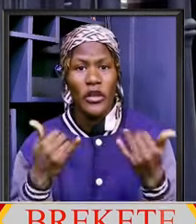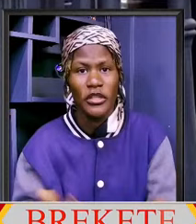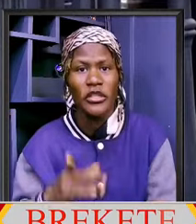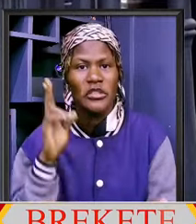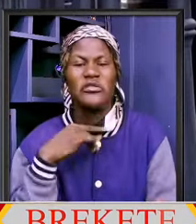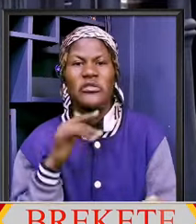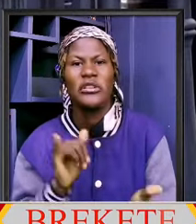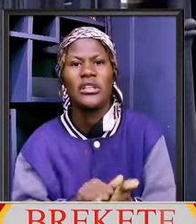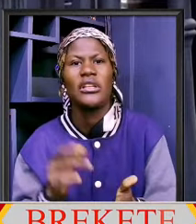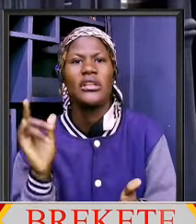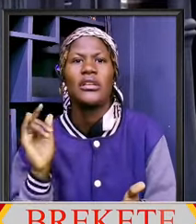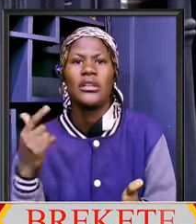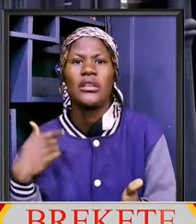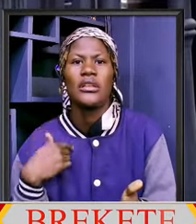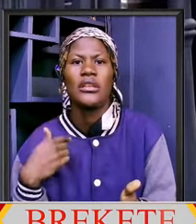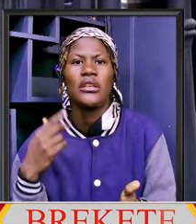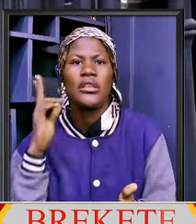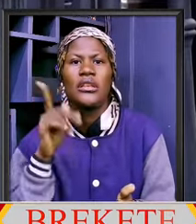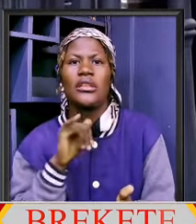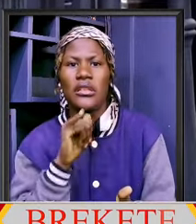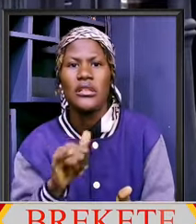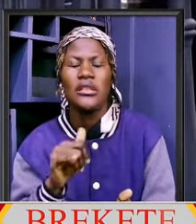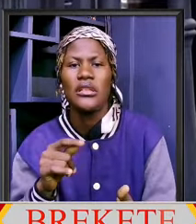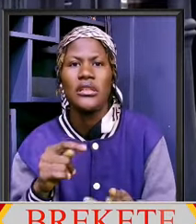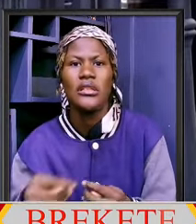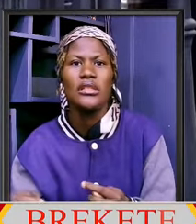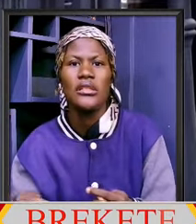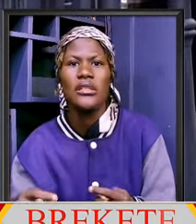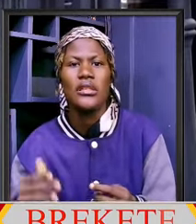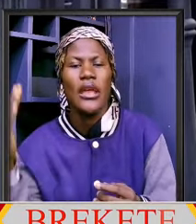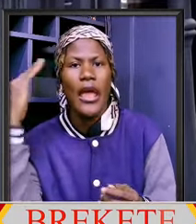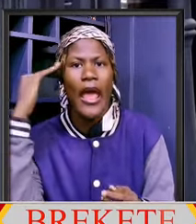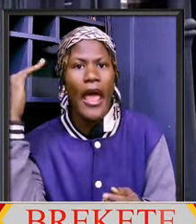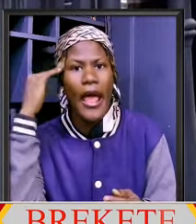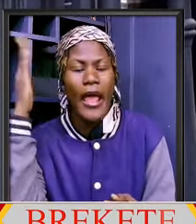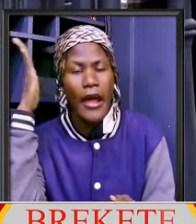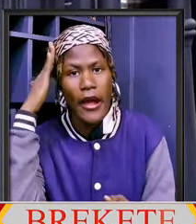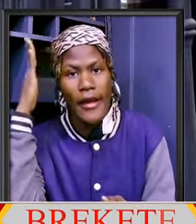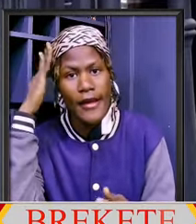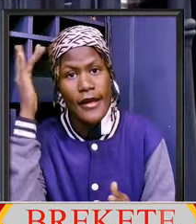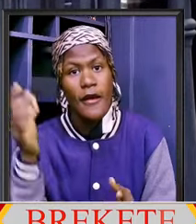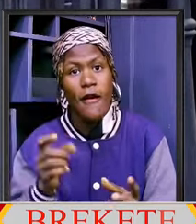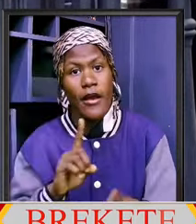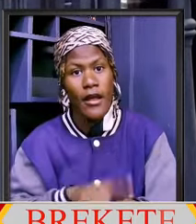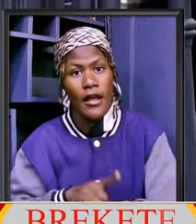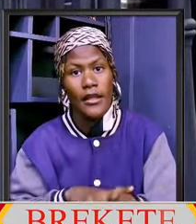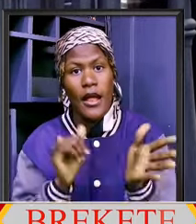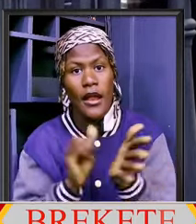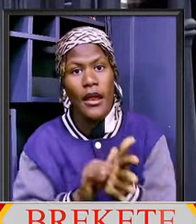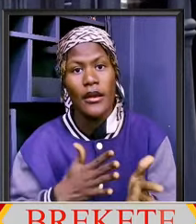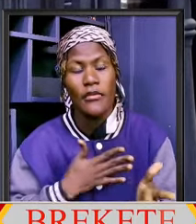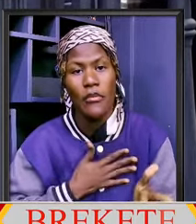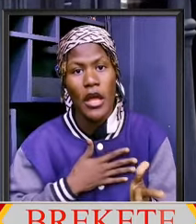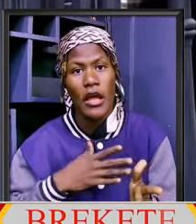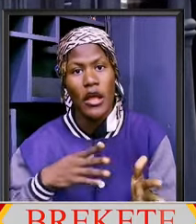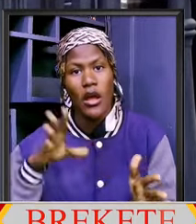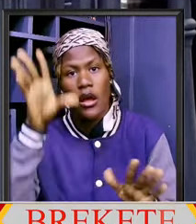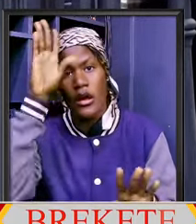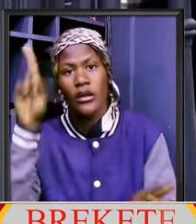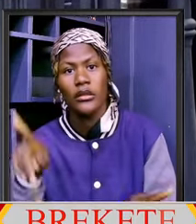the head. As my husband left, even during the time my husband. Never let them put me